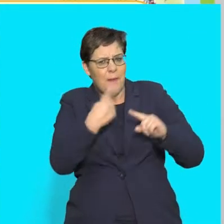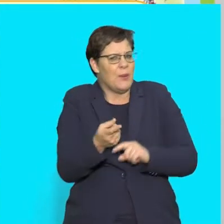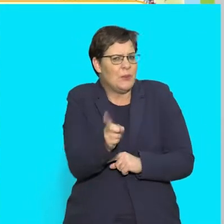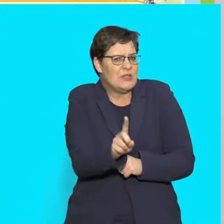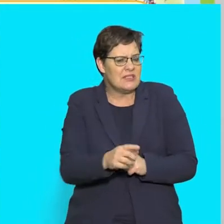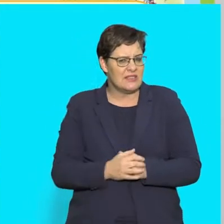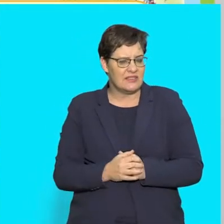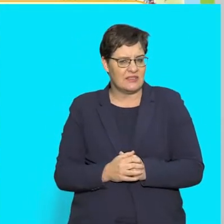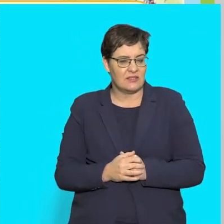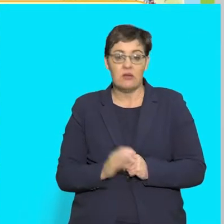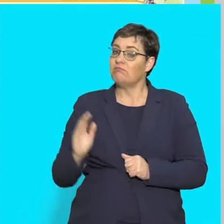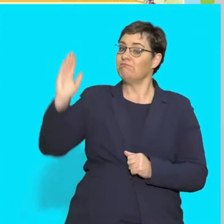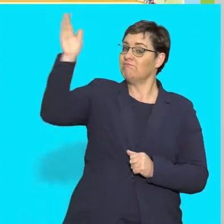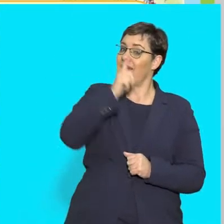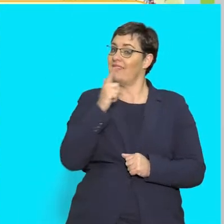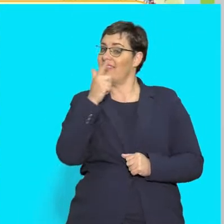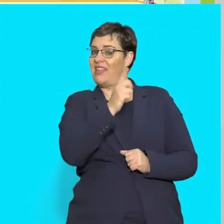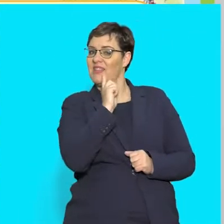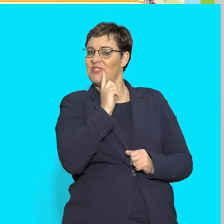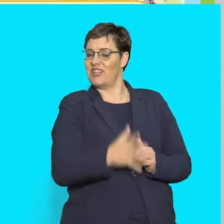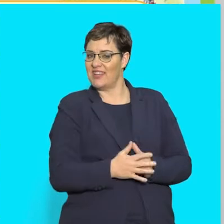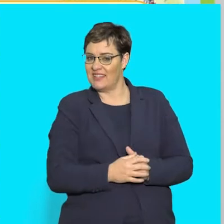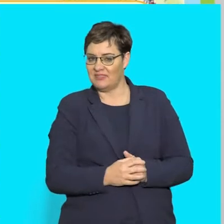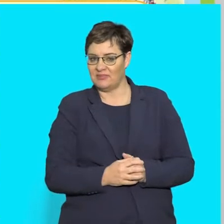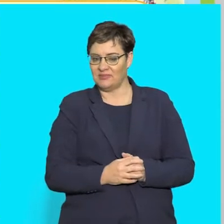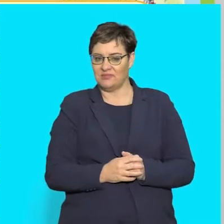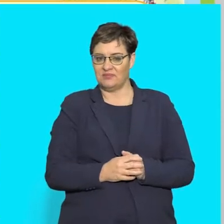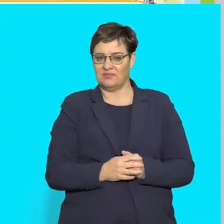about? Put up your hand and tell your teacher.